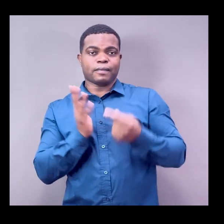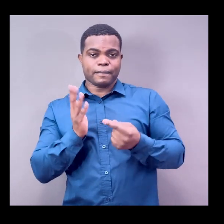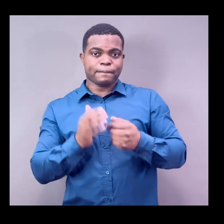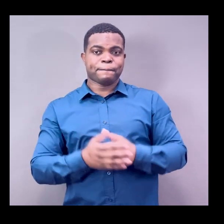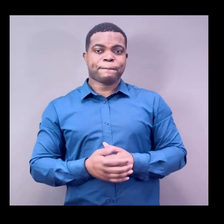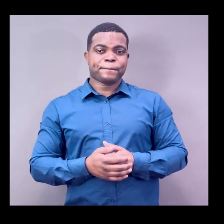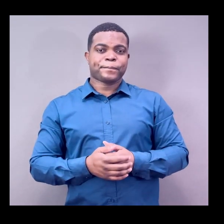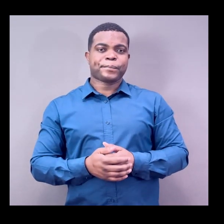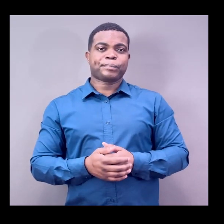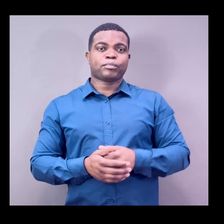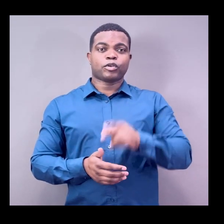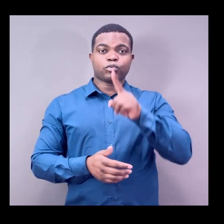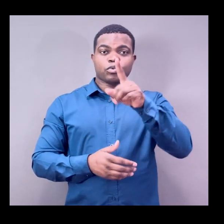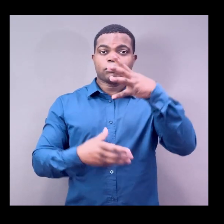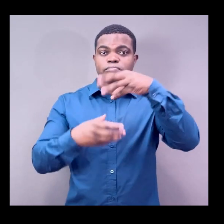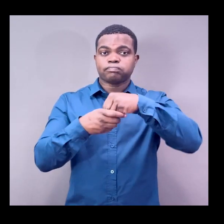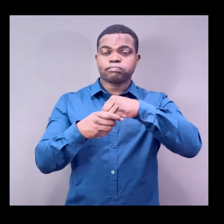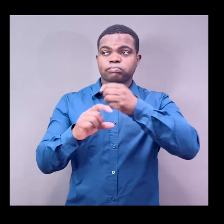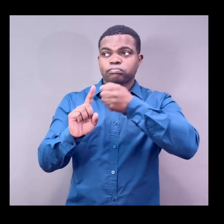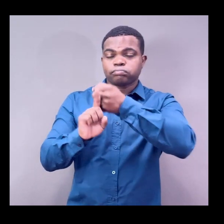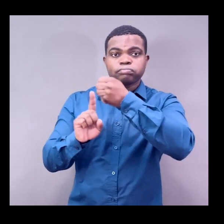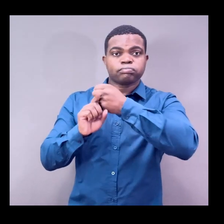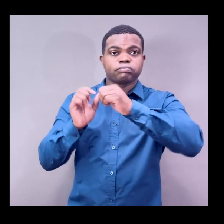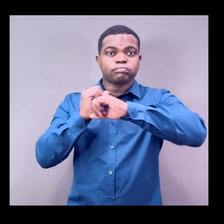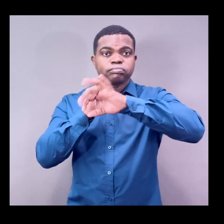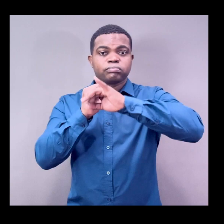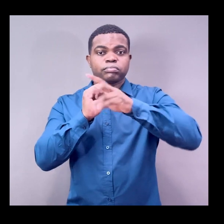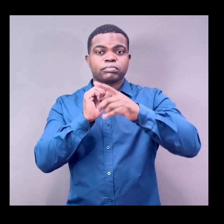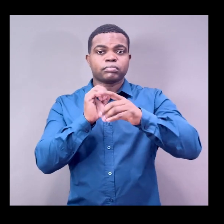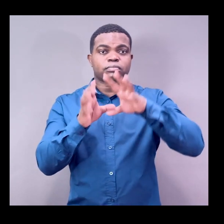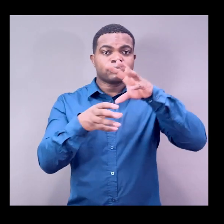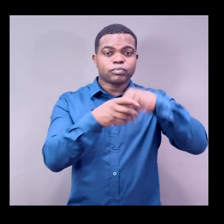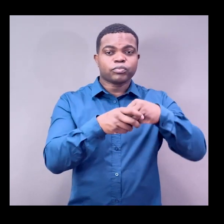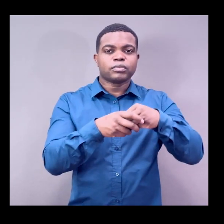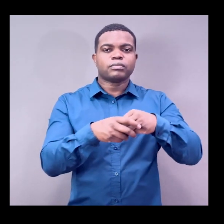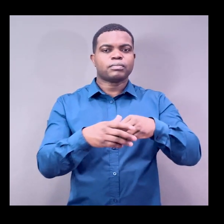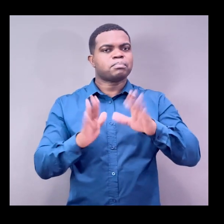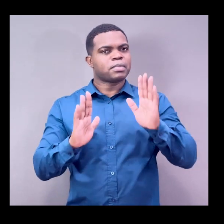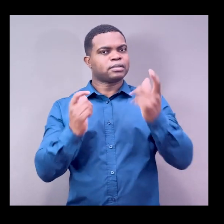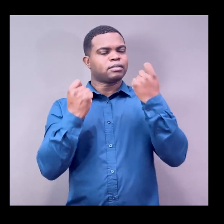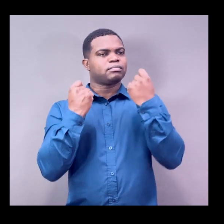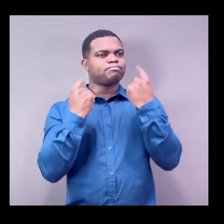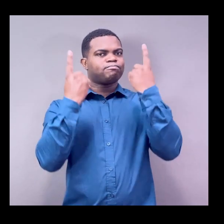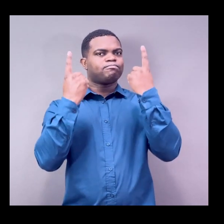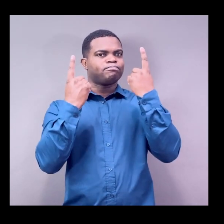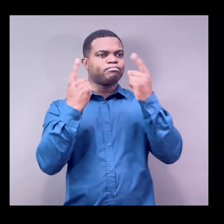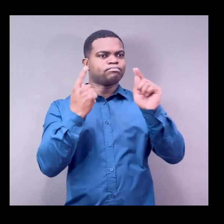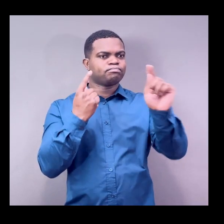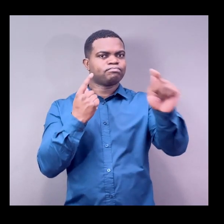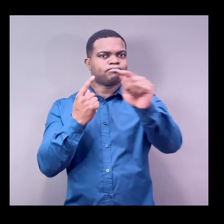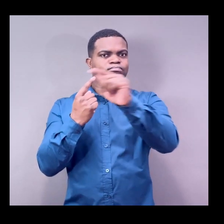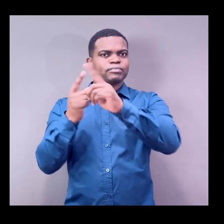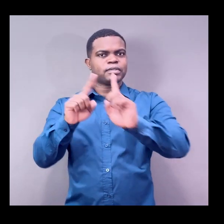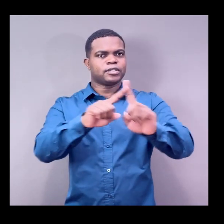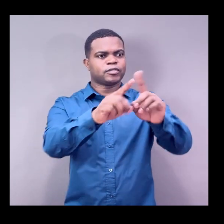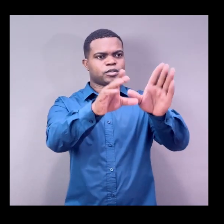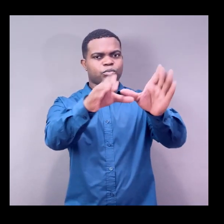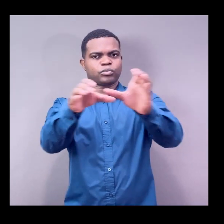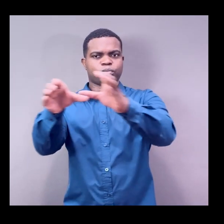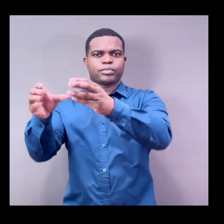need if you are carrying out a campaign. You need to understand how to engage